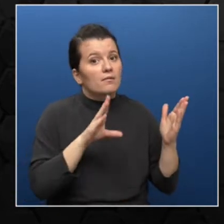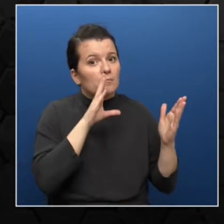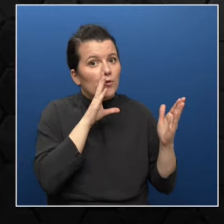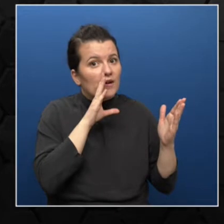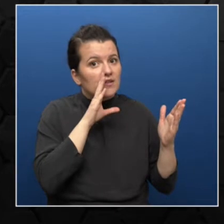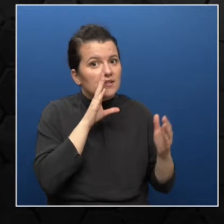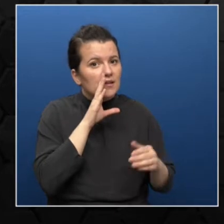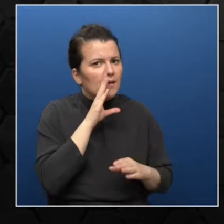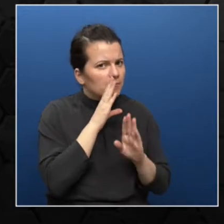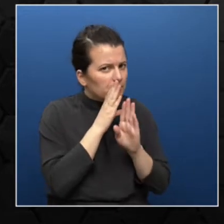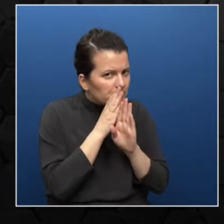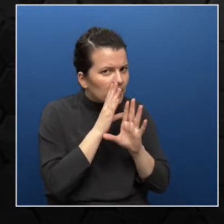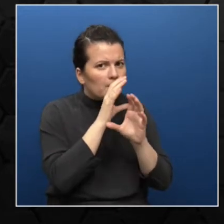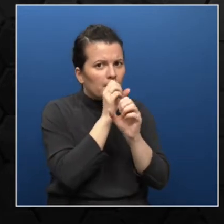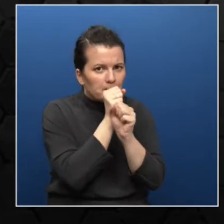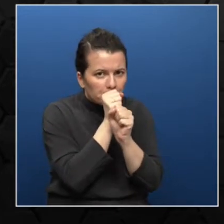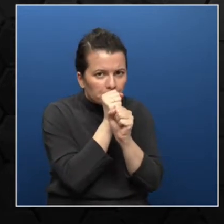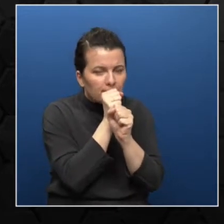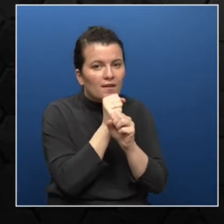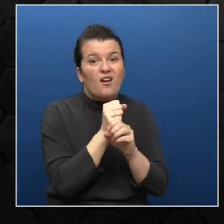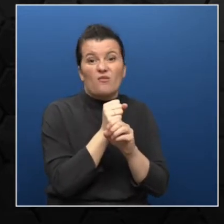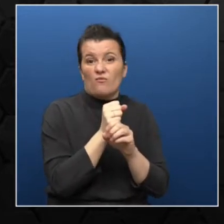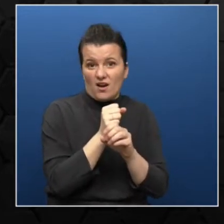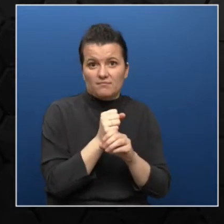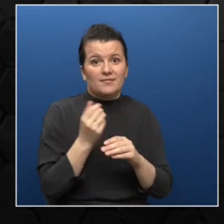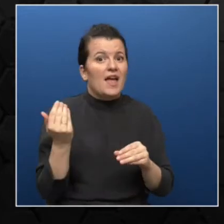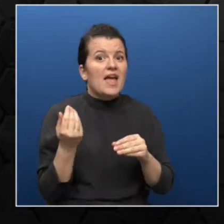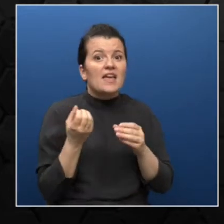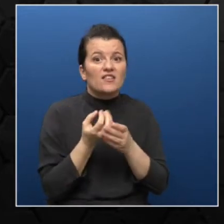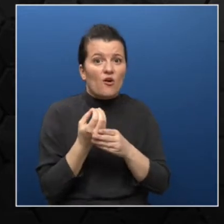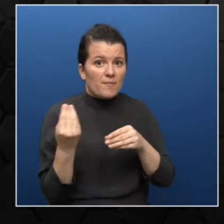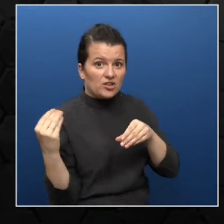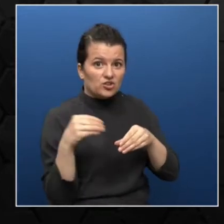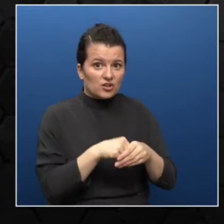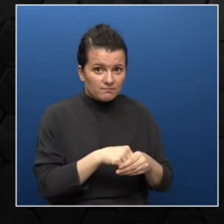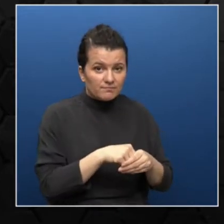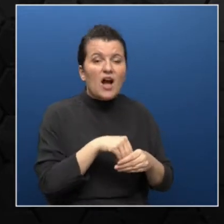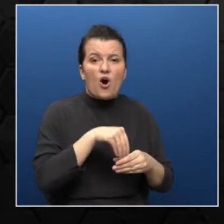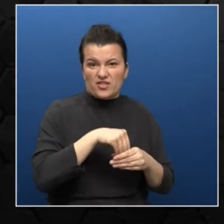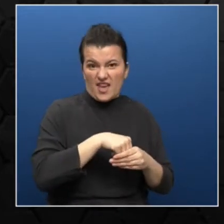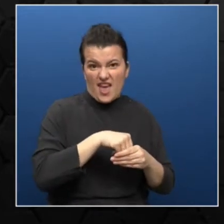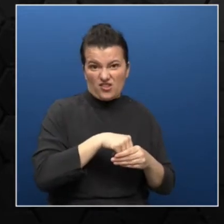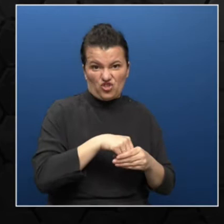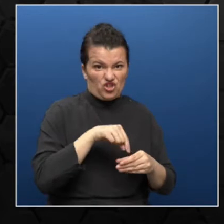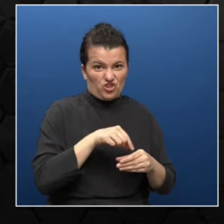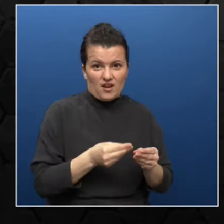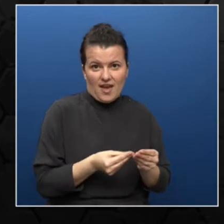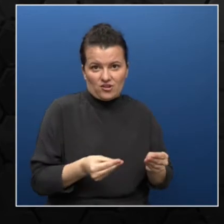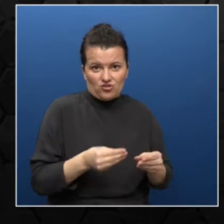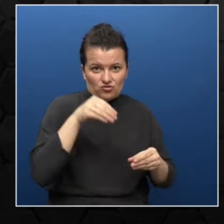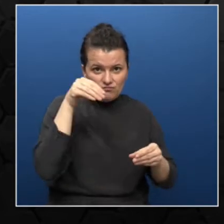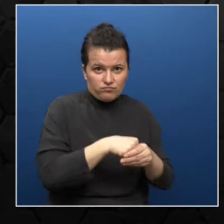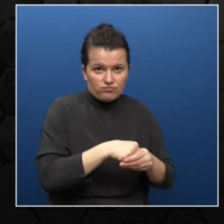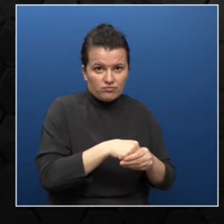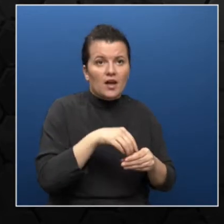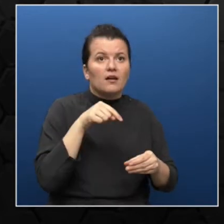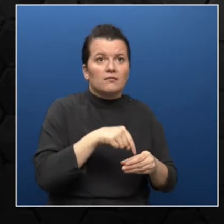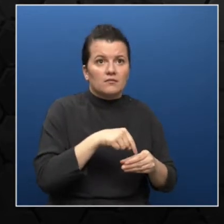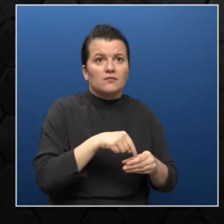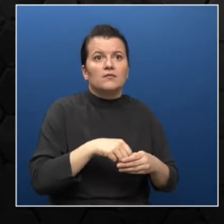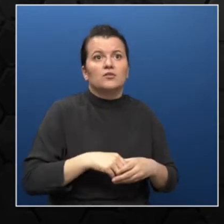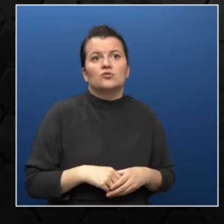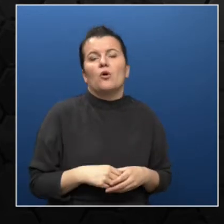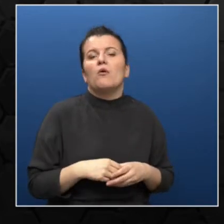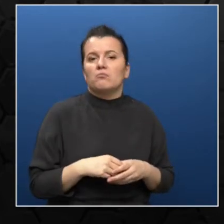data is right there on the edge and the model as well is right there on the edge, we can enforce a better layer